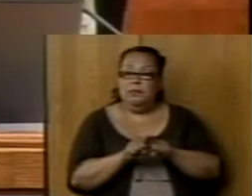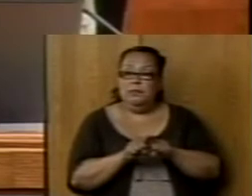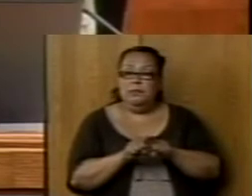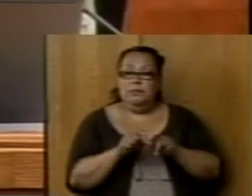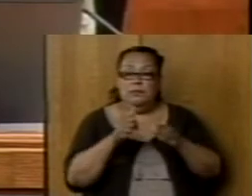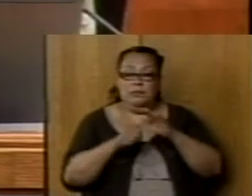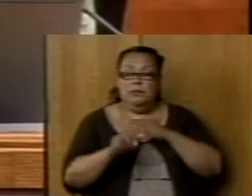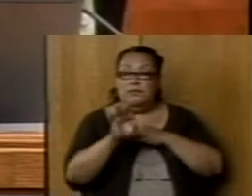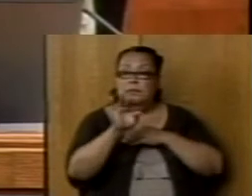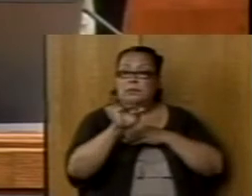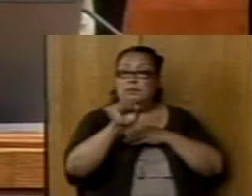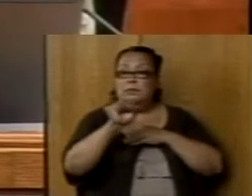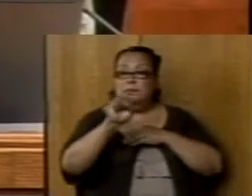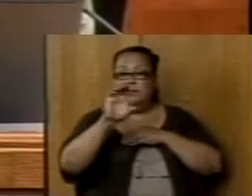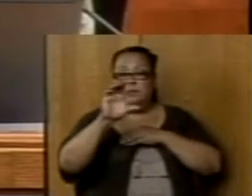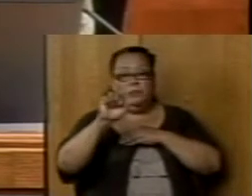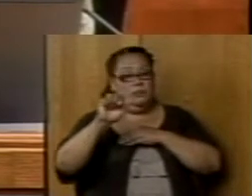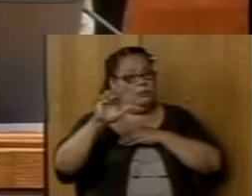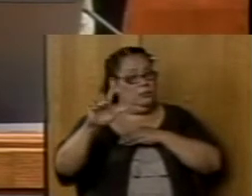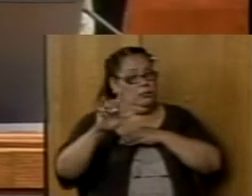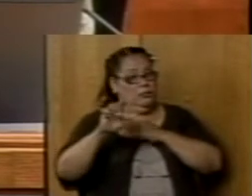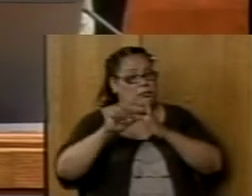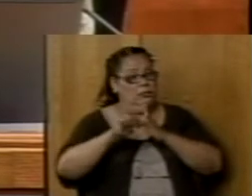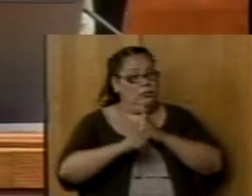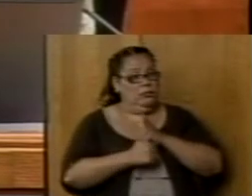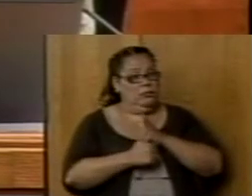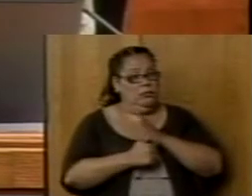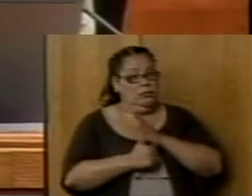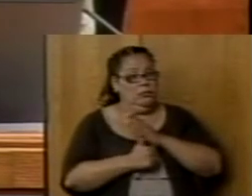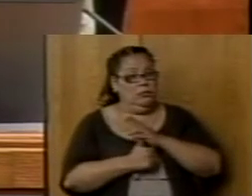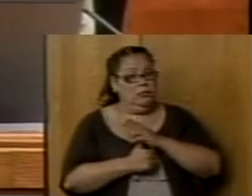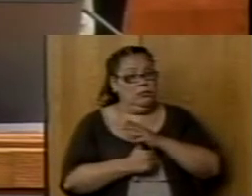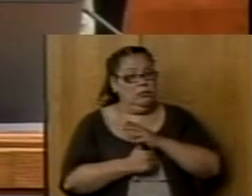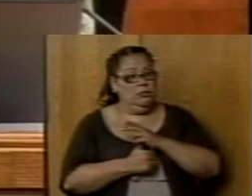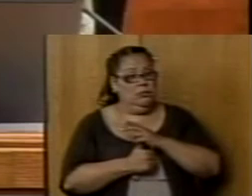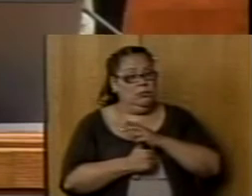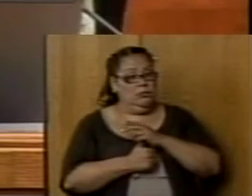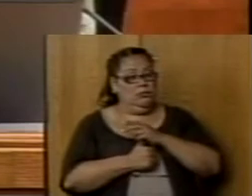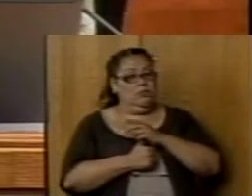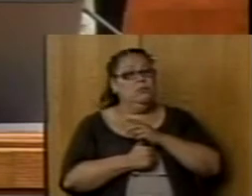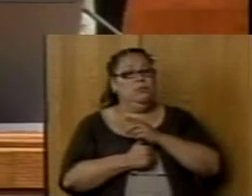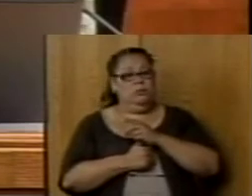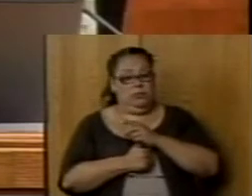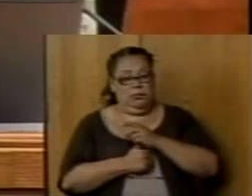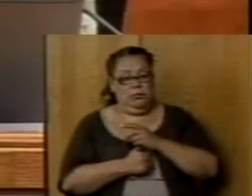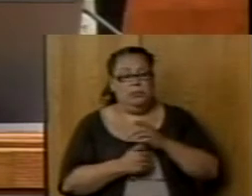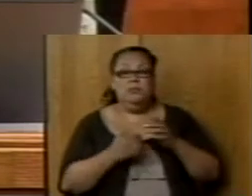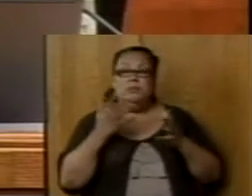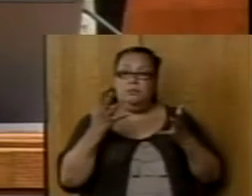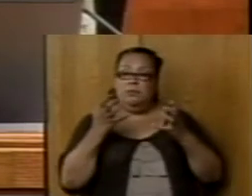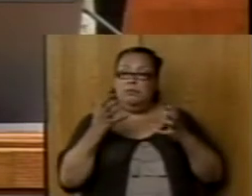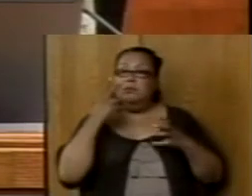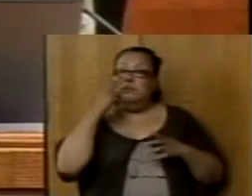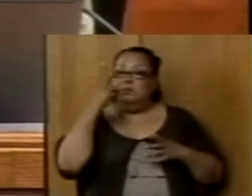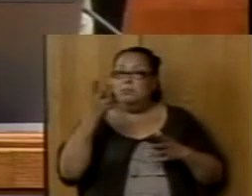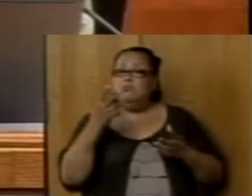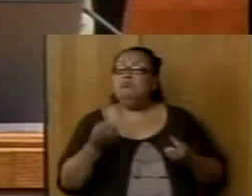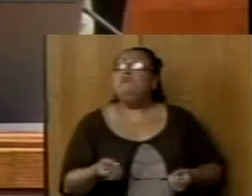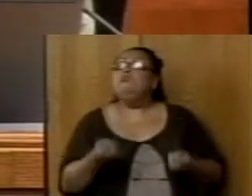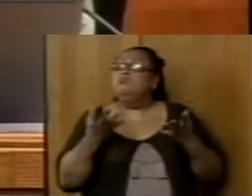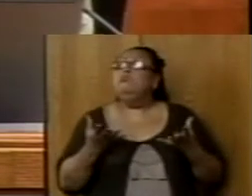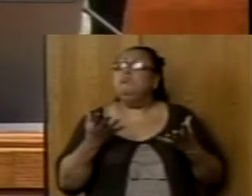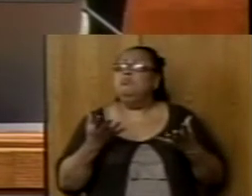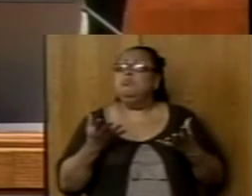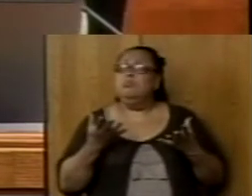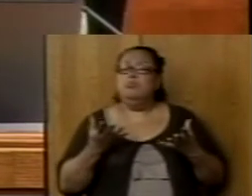under fiscal implications, there's no amounts. It's just not to exceed approved budget of local funds. I would like to see an amount.